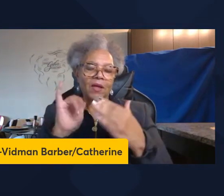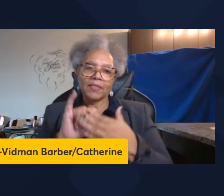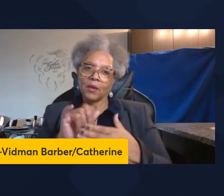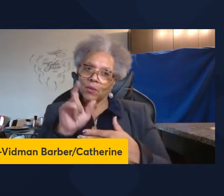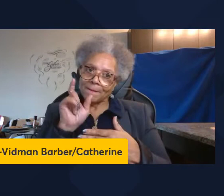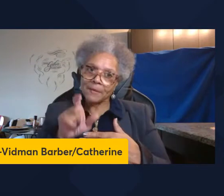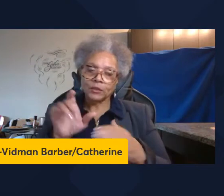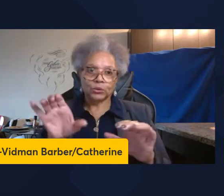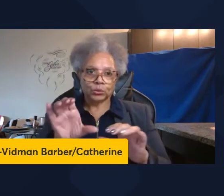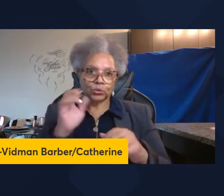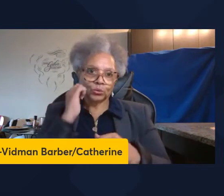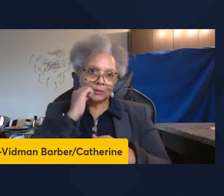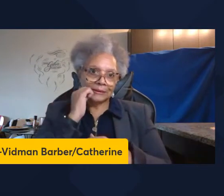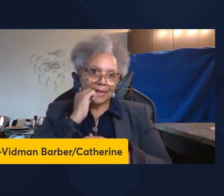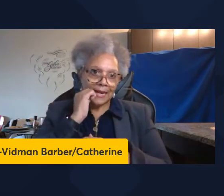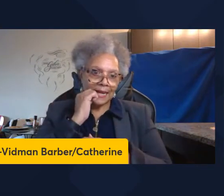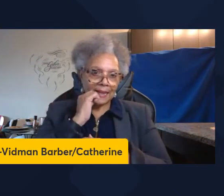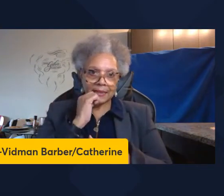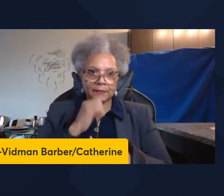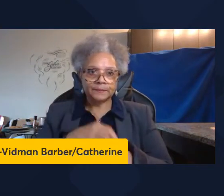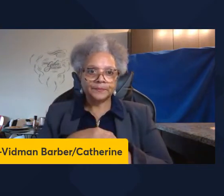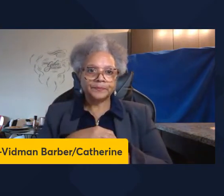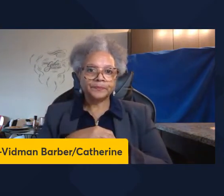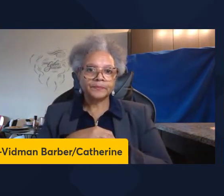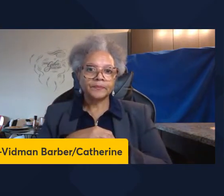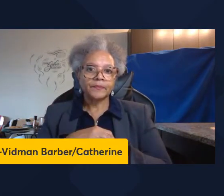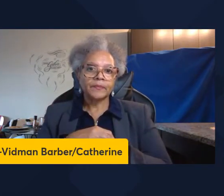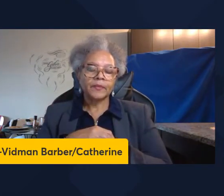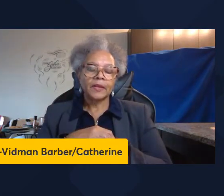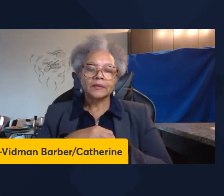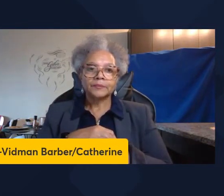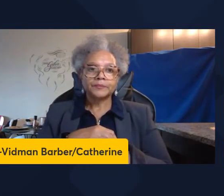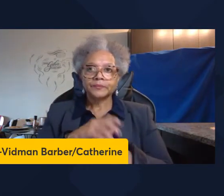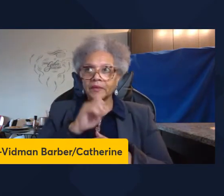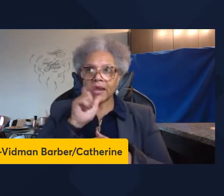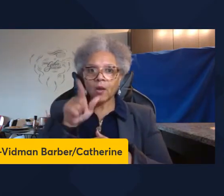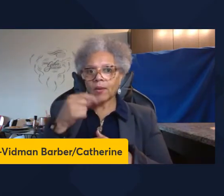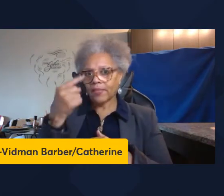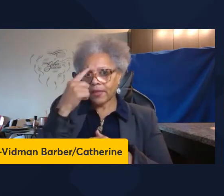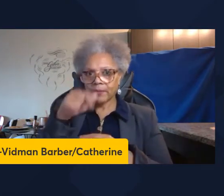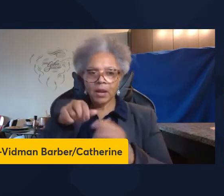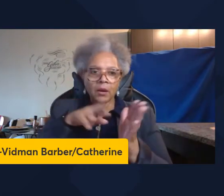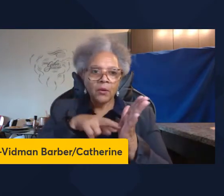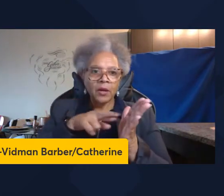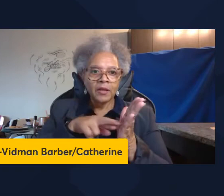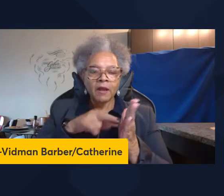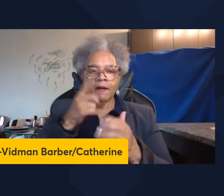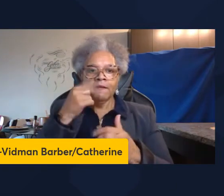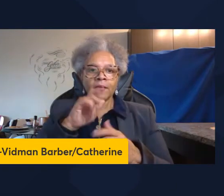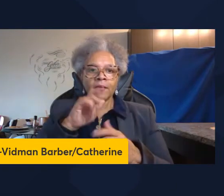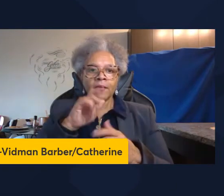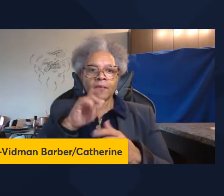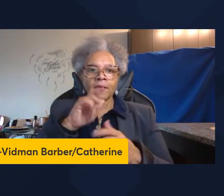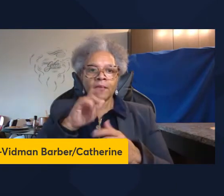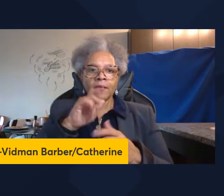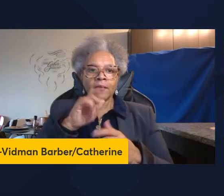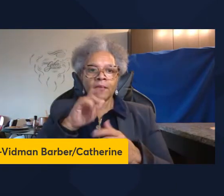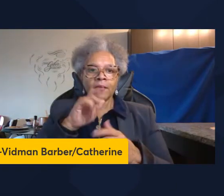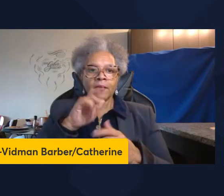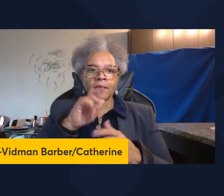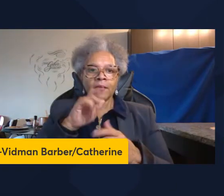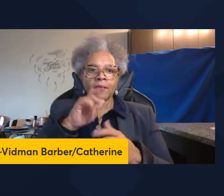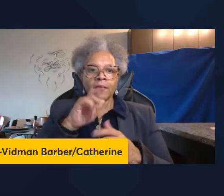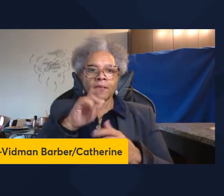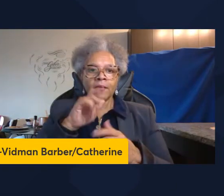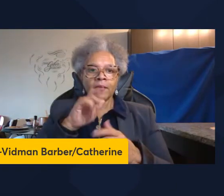day because we can't just think about our research in the context of people who live on one street versus the people who live in